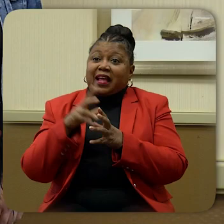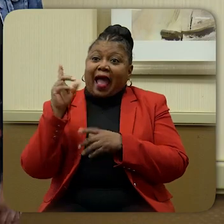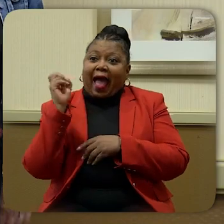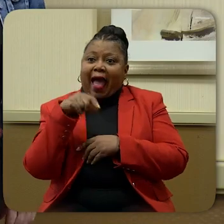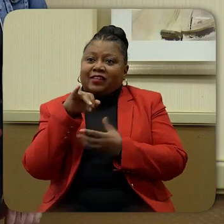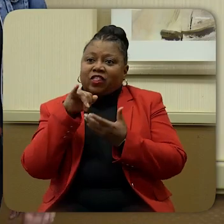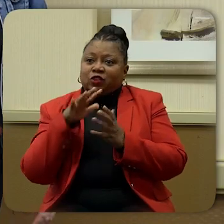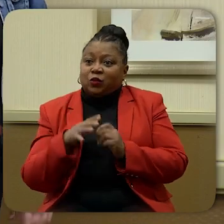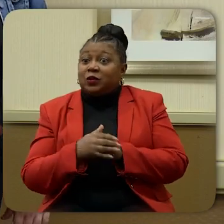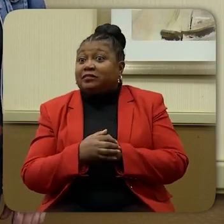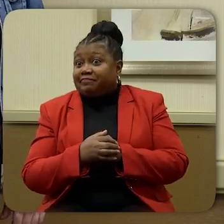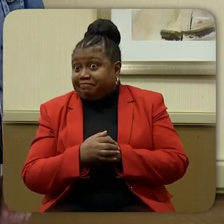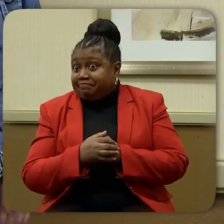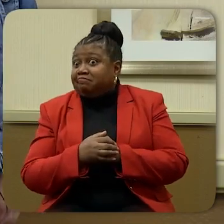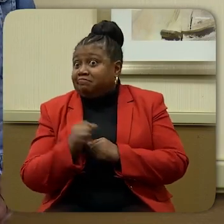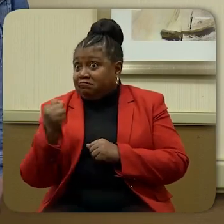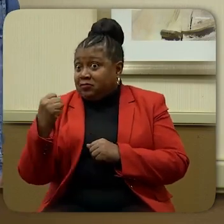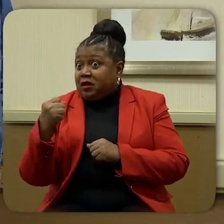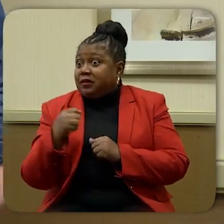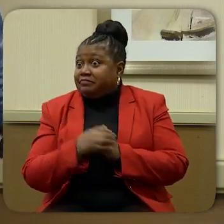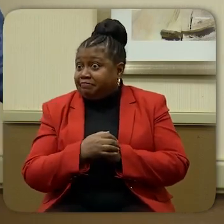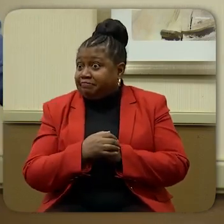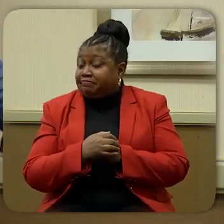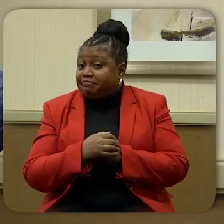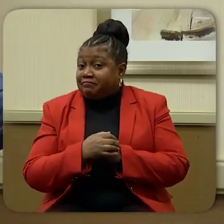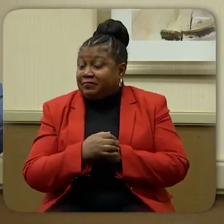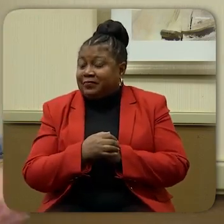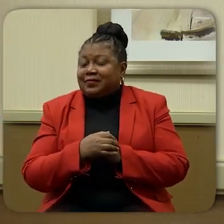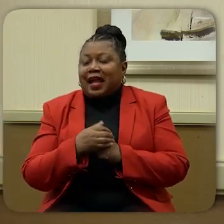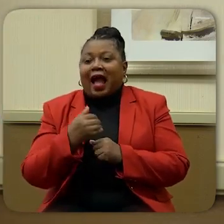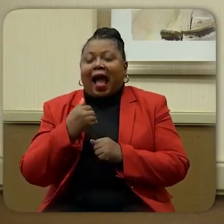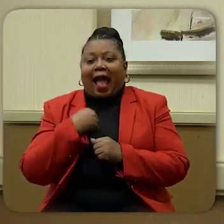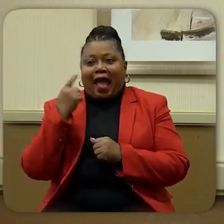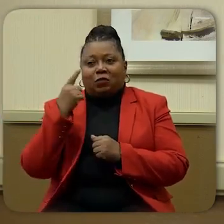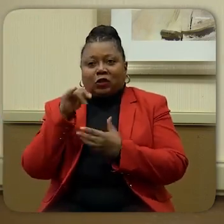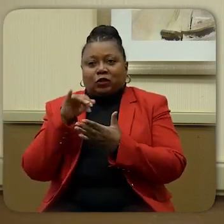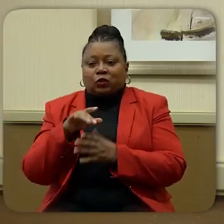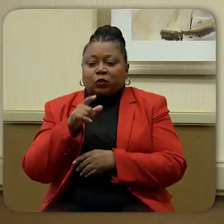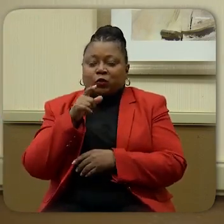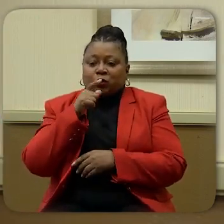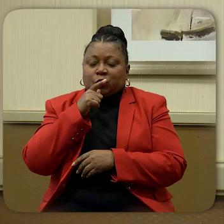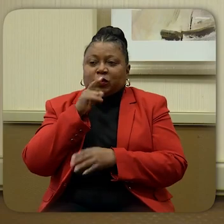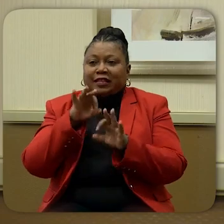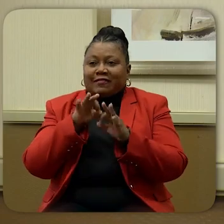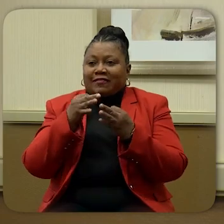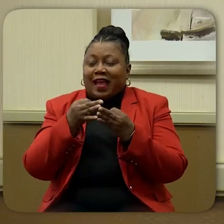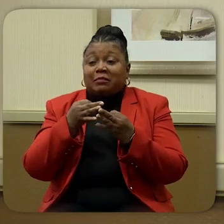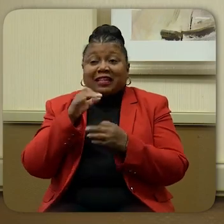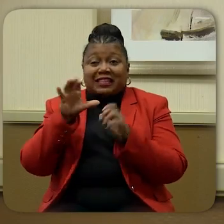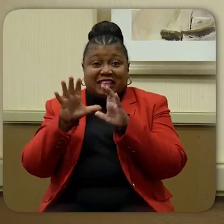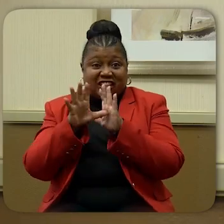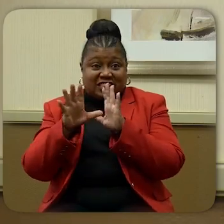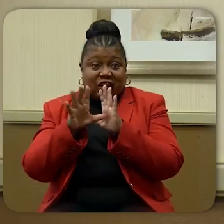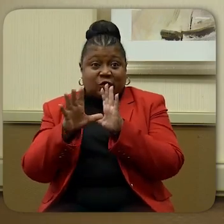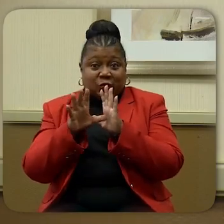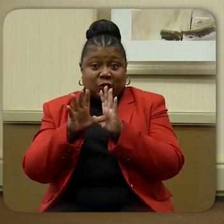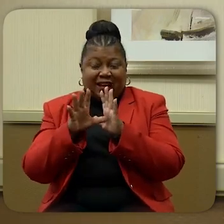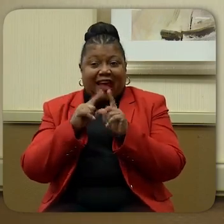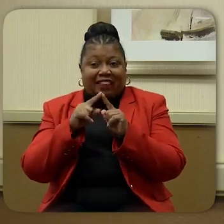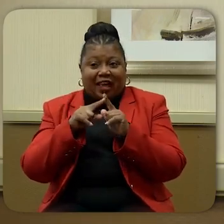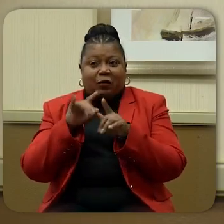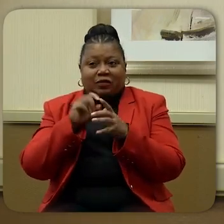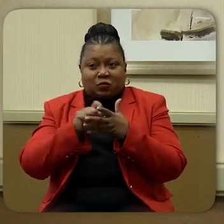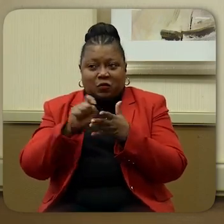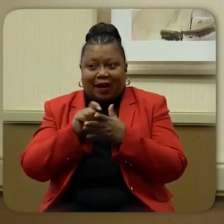Ask the student? Yeah. So like I had a student who his family, he was a senior, and they were about to